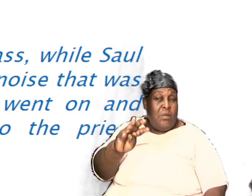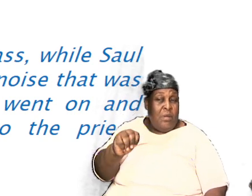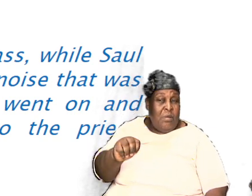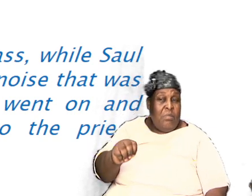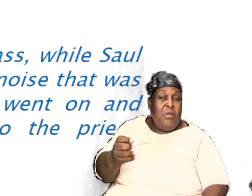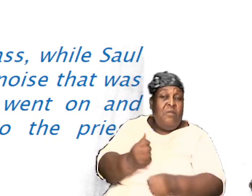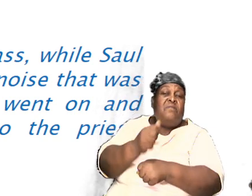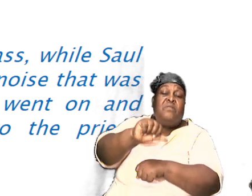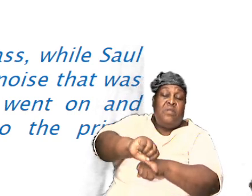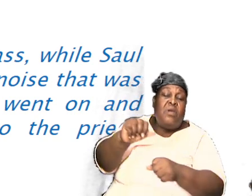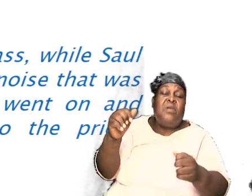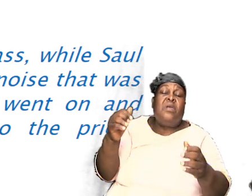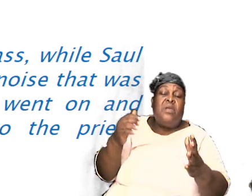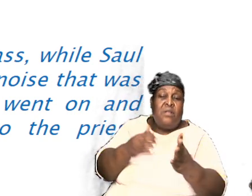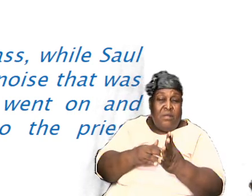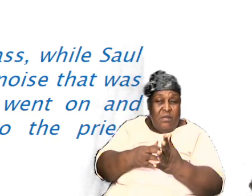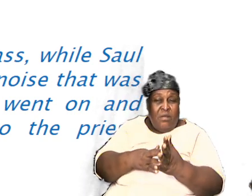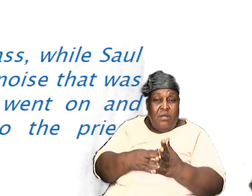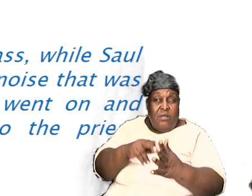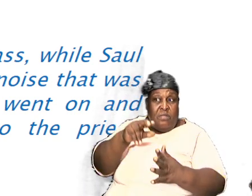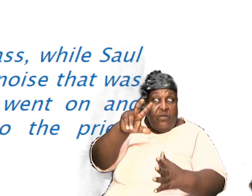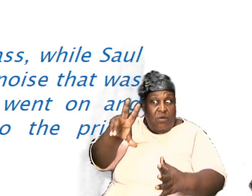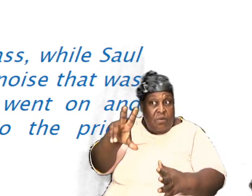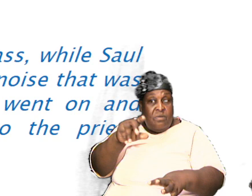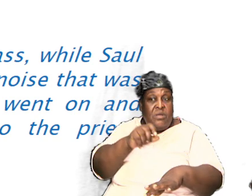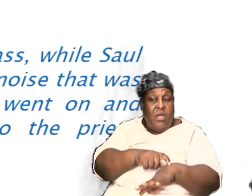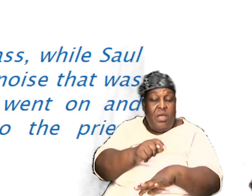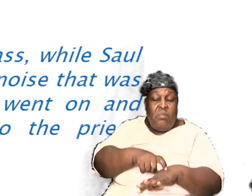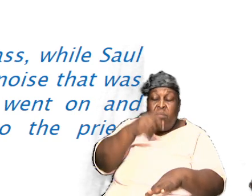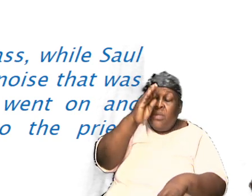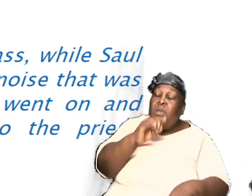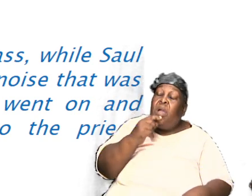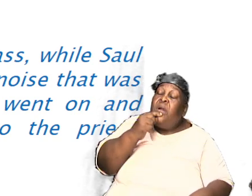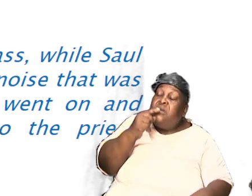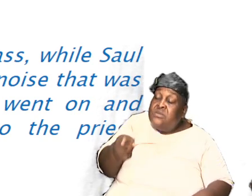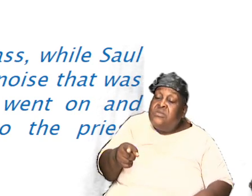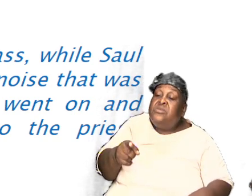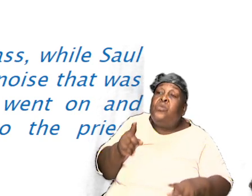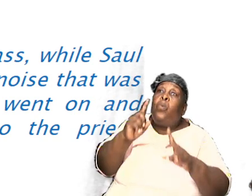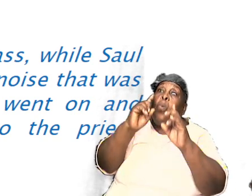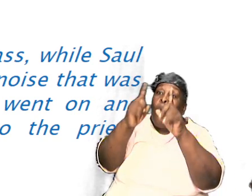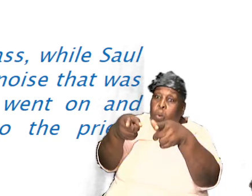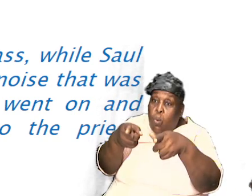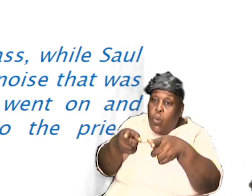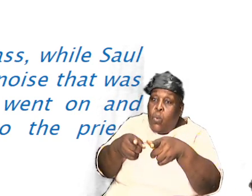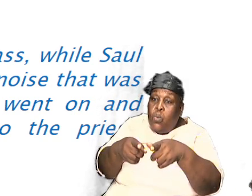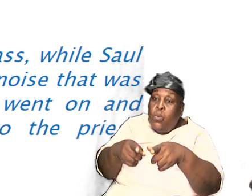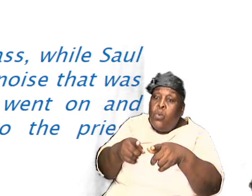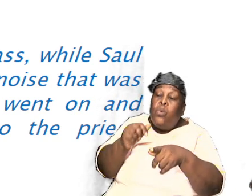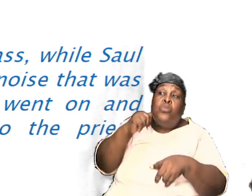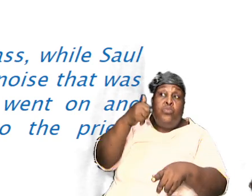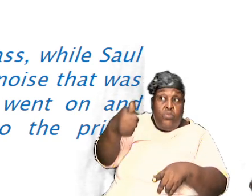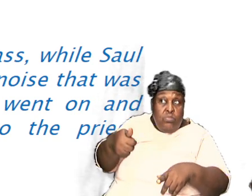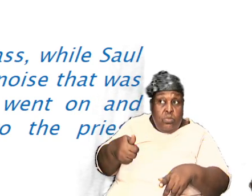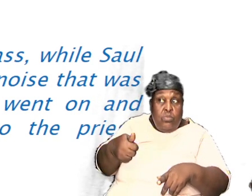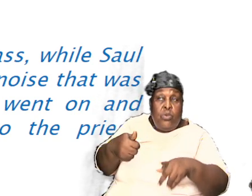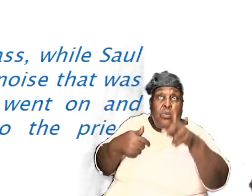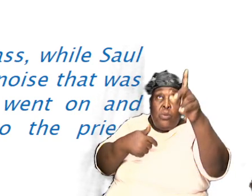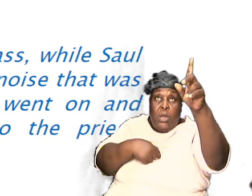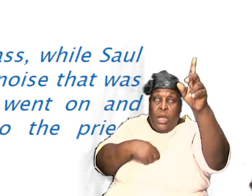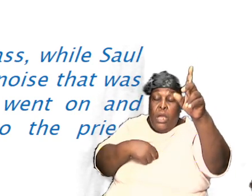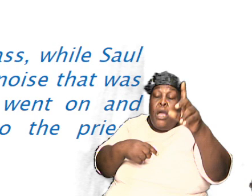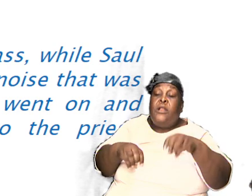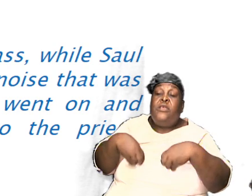they went to the Lord again and got to go, because tomorrow I will deliver them into their hands. And